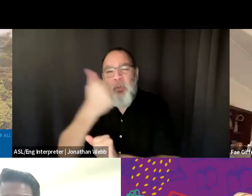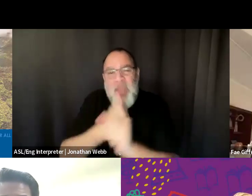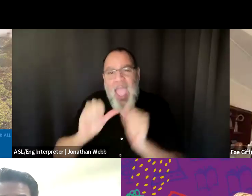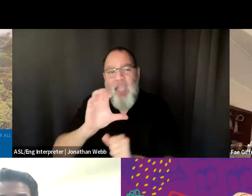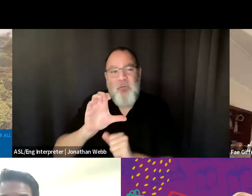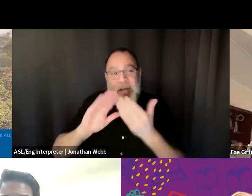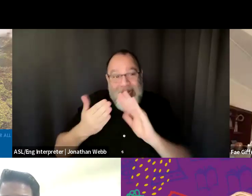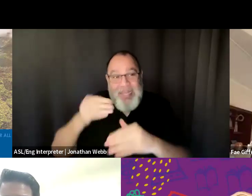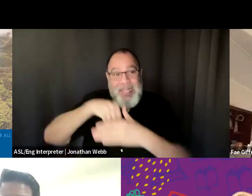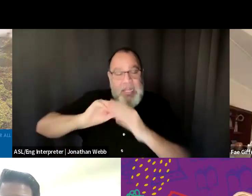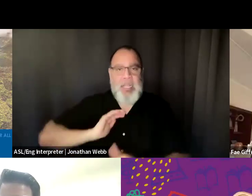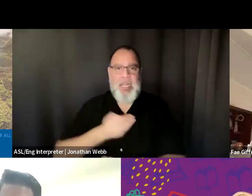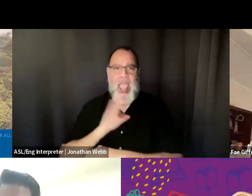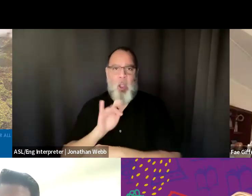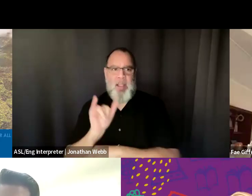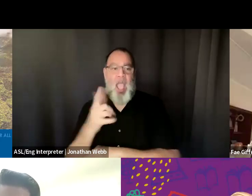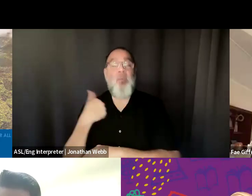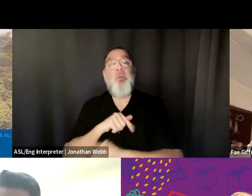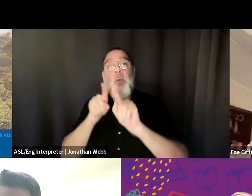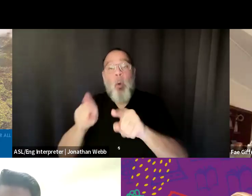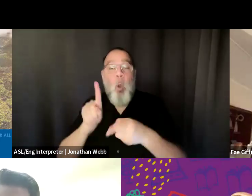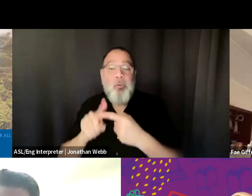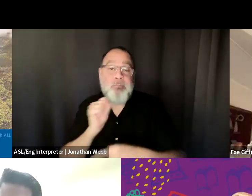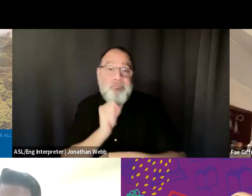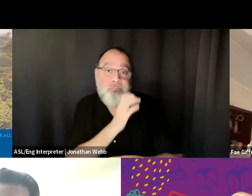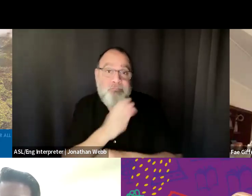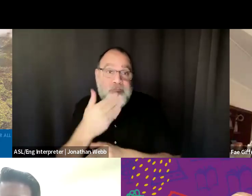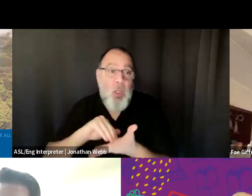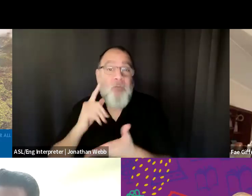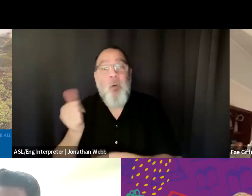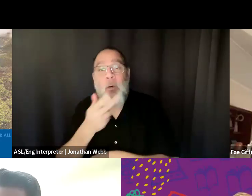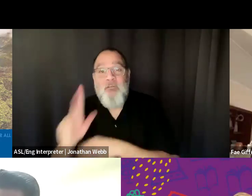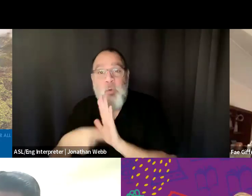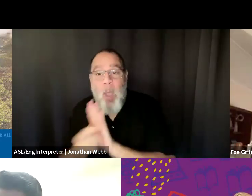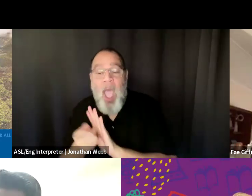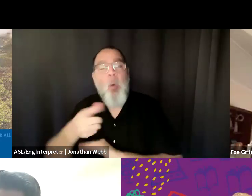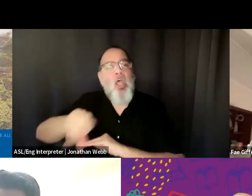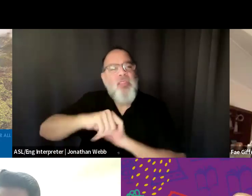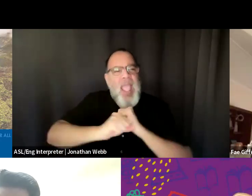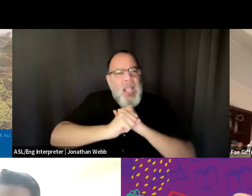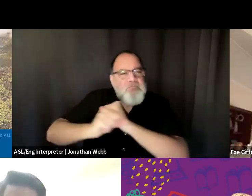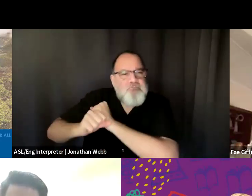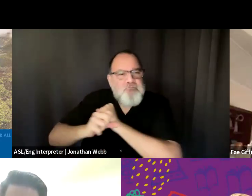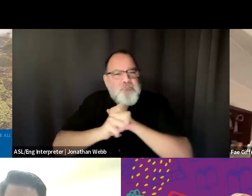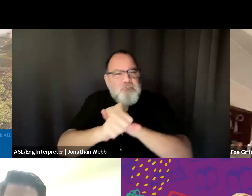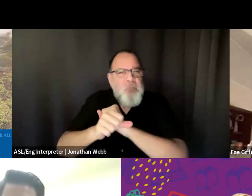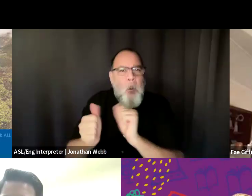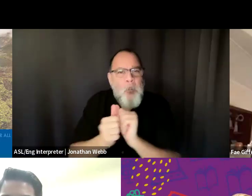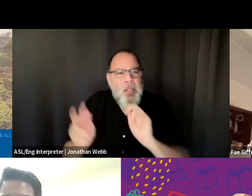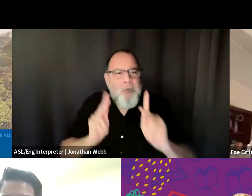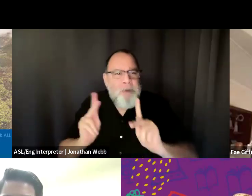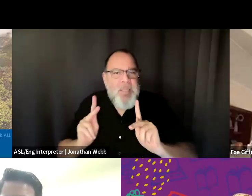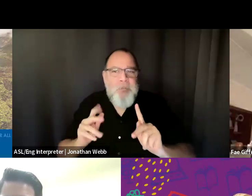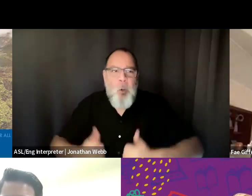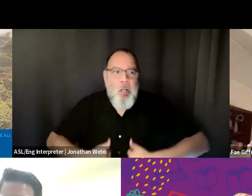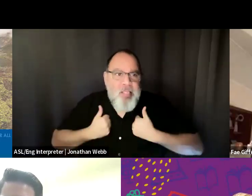for a few hours. We work with the senior centers. They promote our program within their